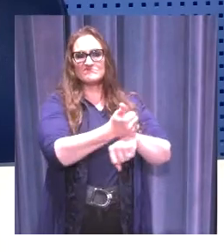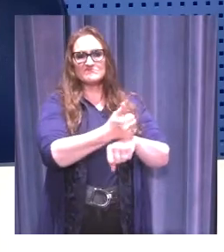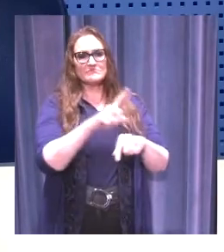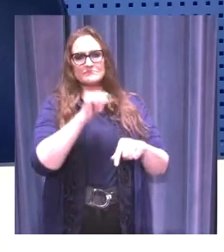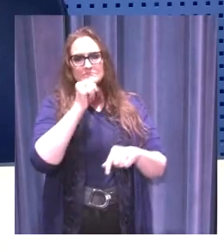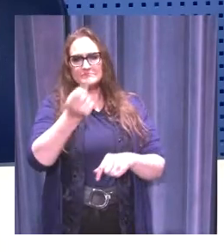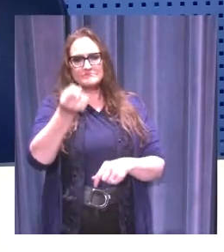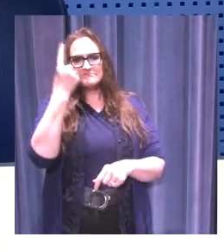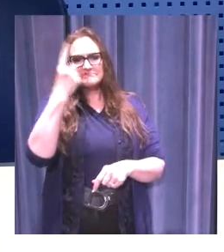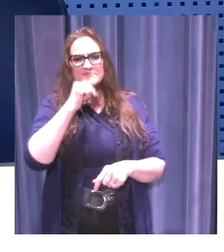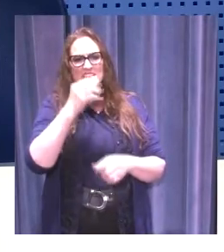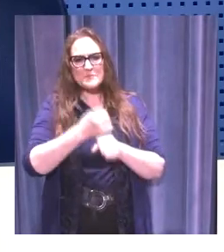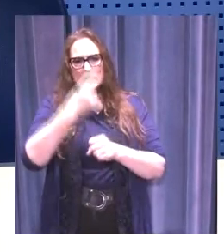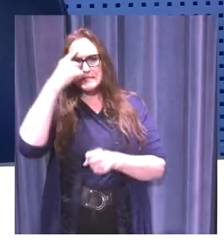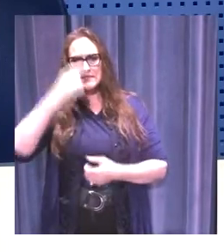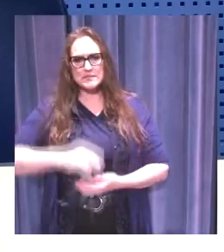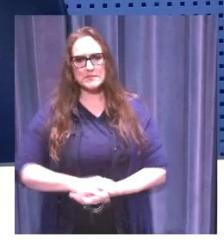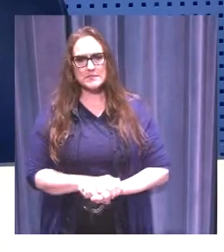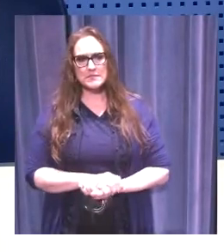make sense.